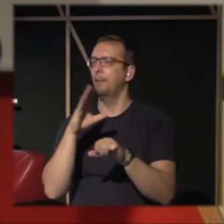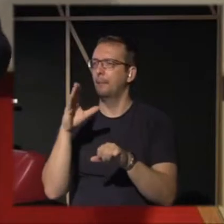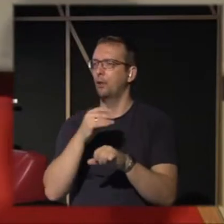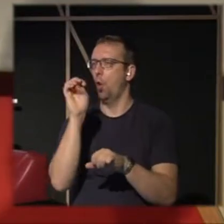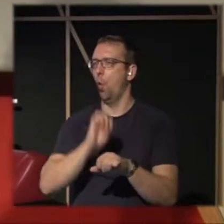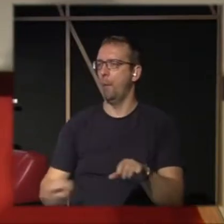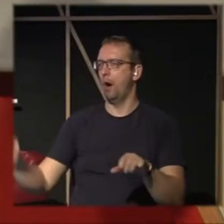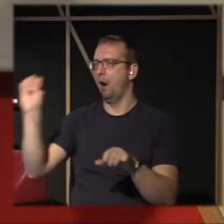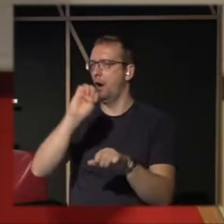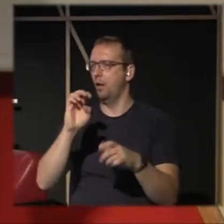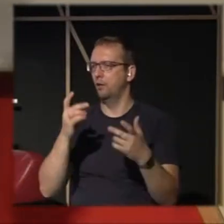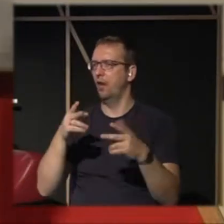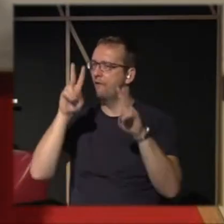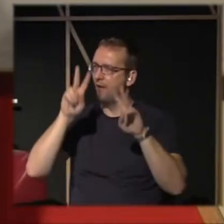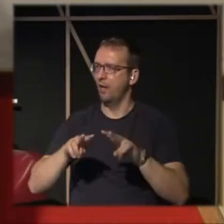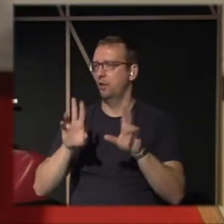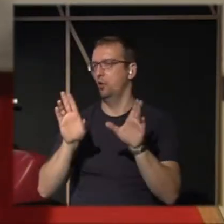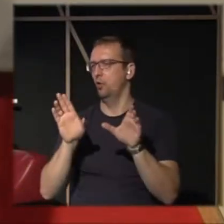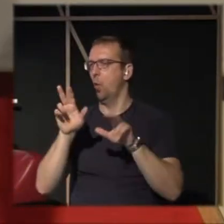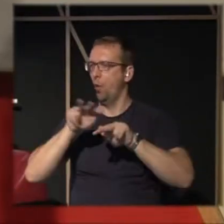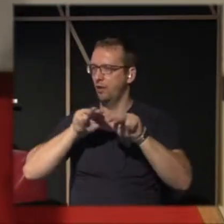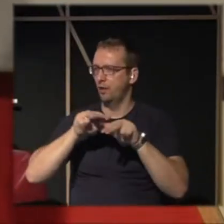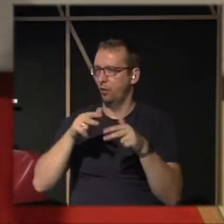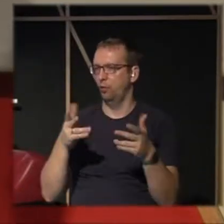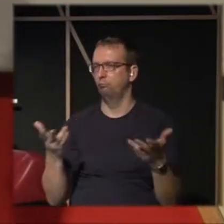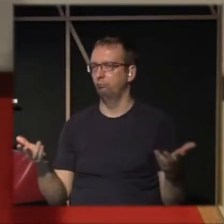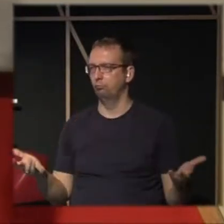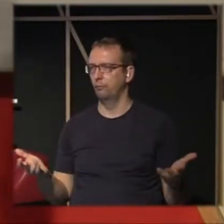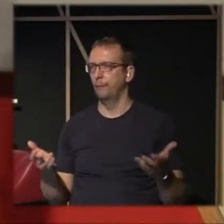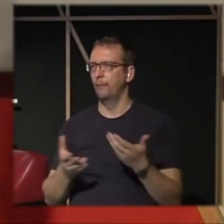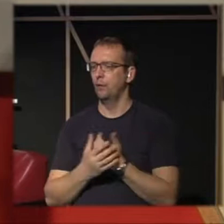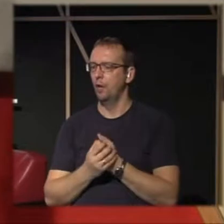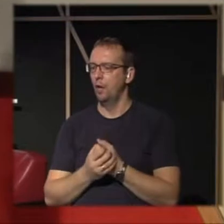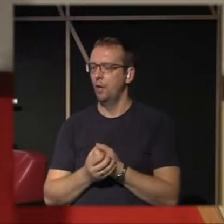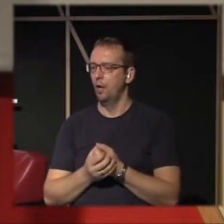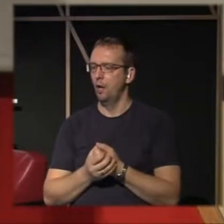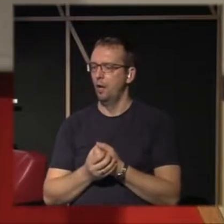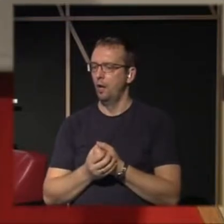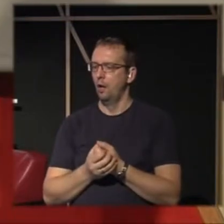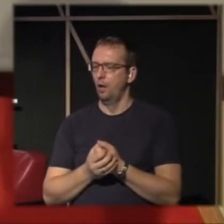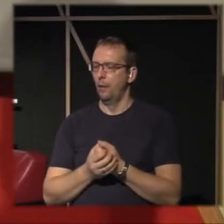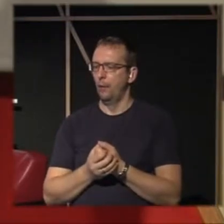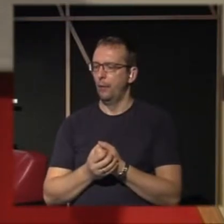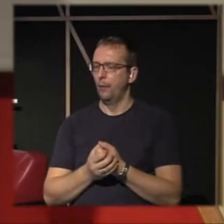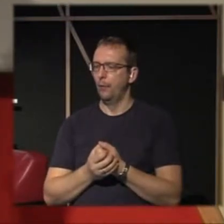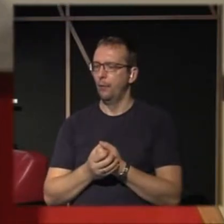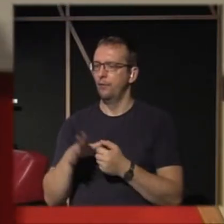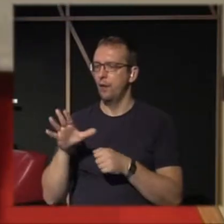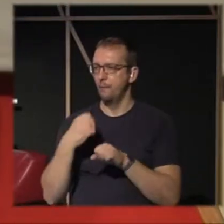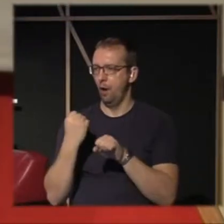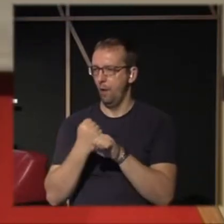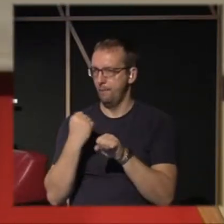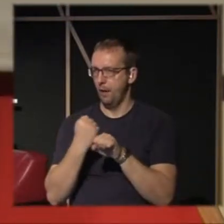We are hoping to take this to a next level and be able then to work on a digital